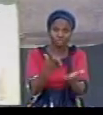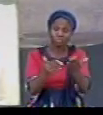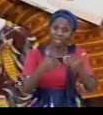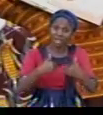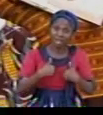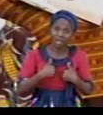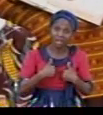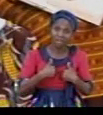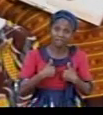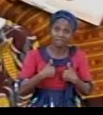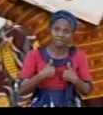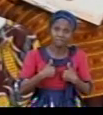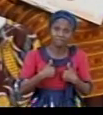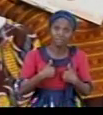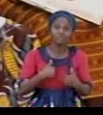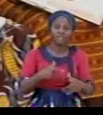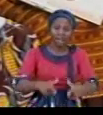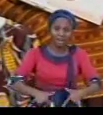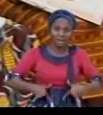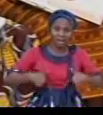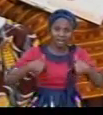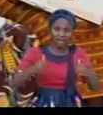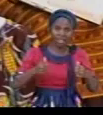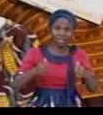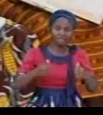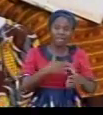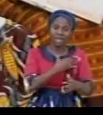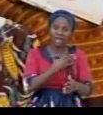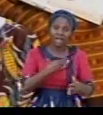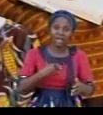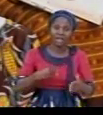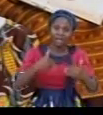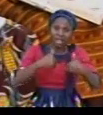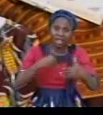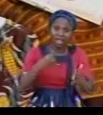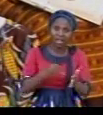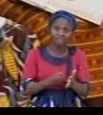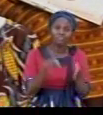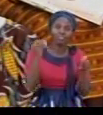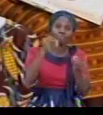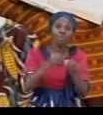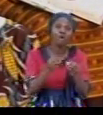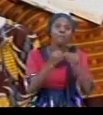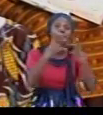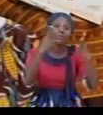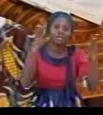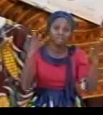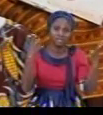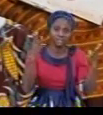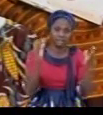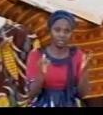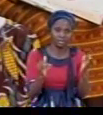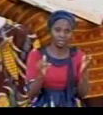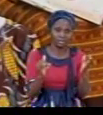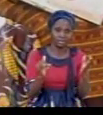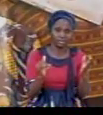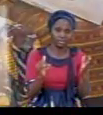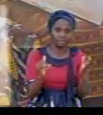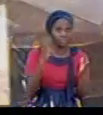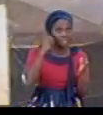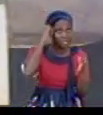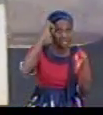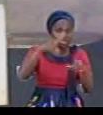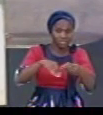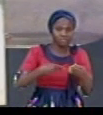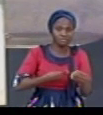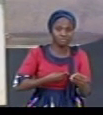me church, life, and have it, tell me, more abundantly. He gives us